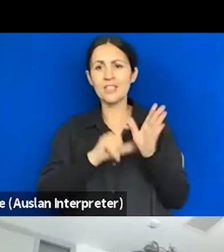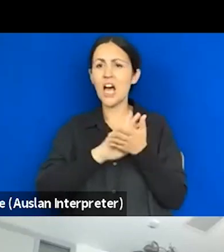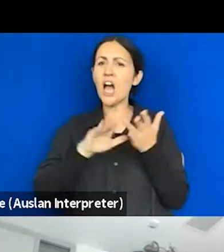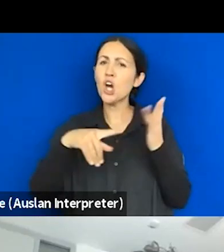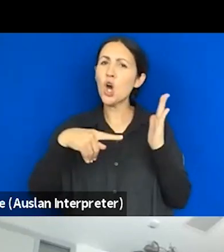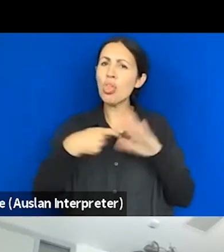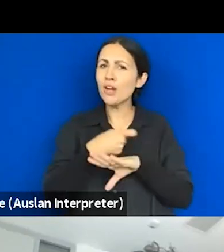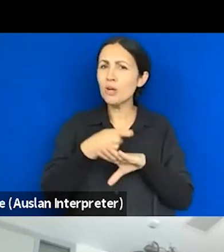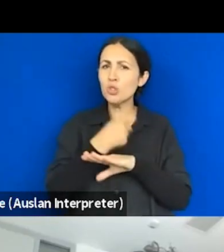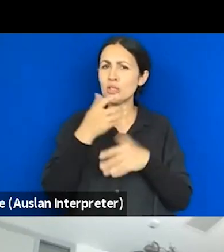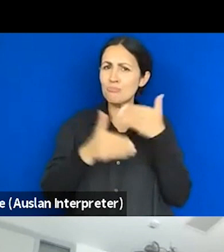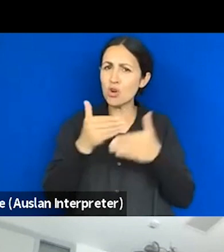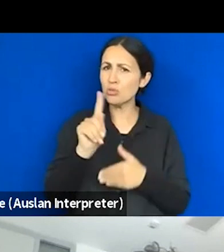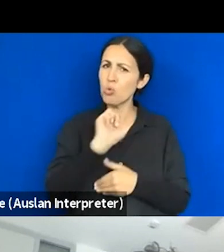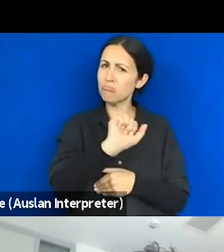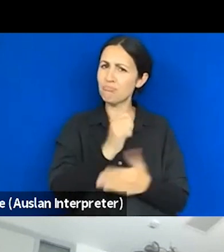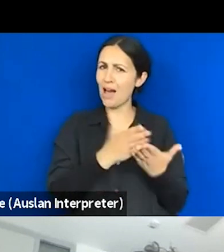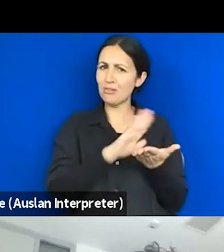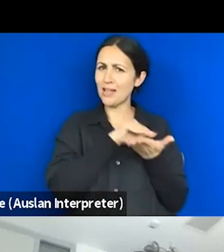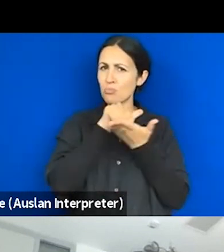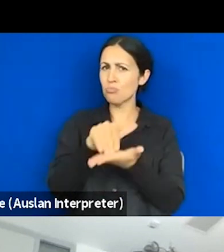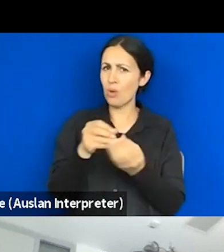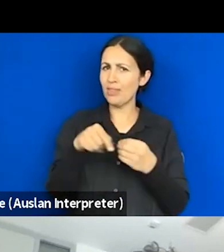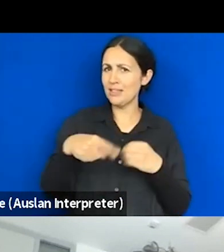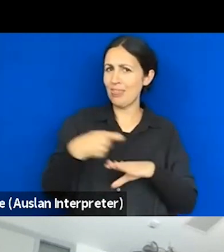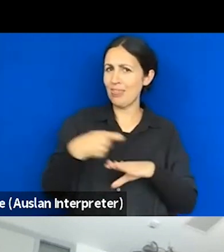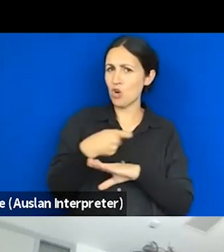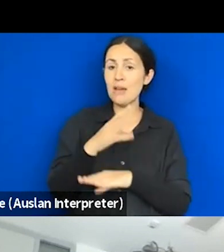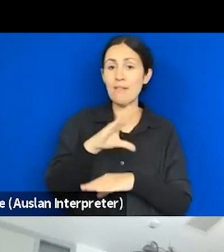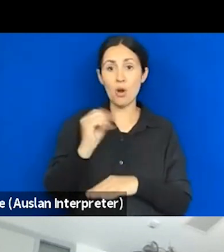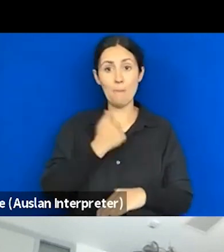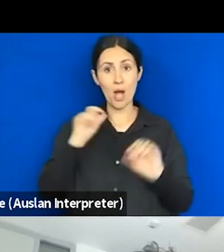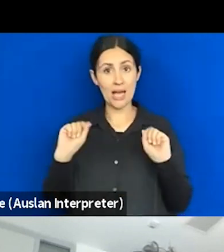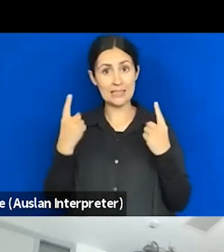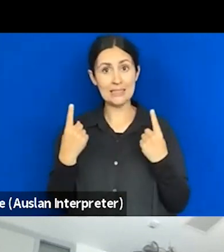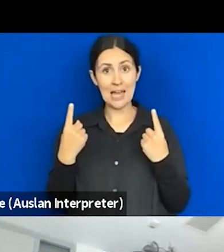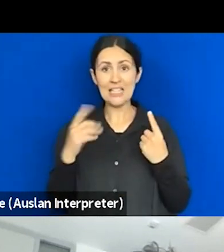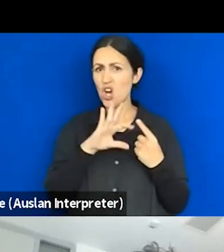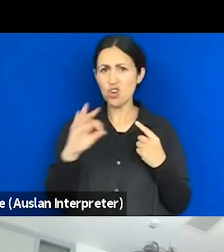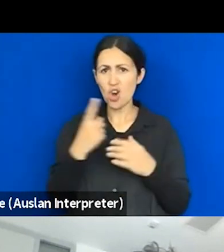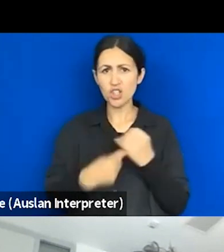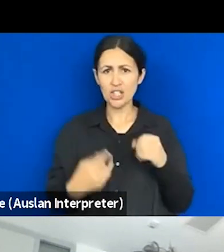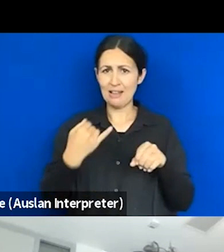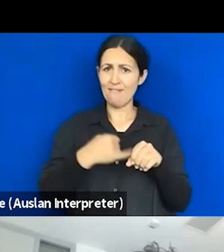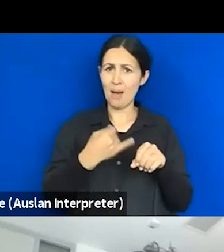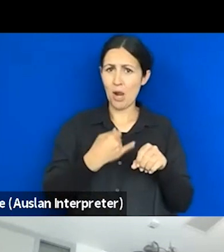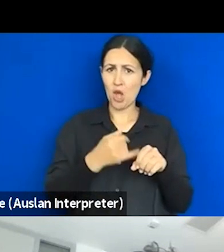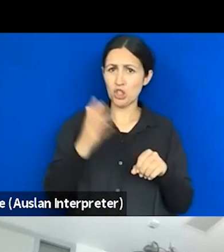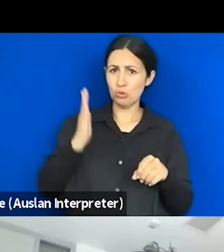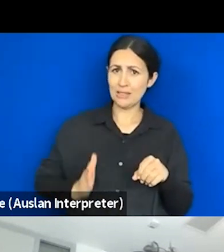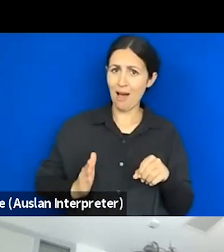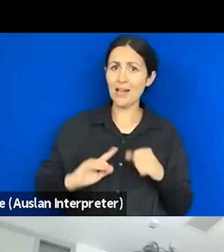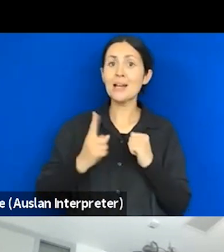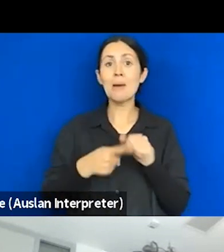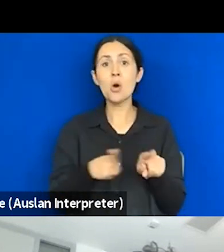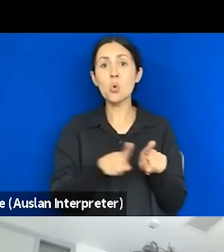psychotherapeutic process in this therapy. I mean, my understanding is it's not just a pharmacological process here, but